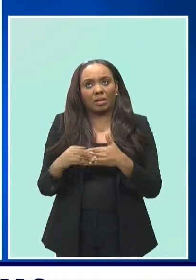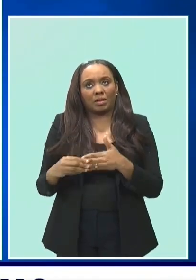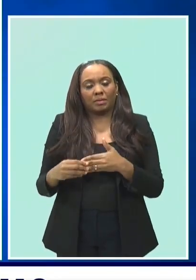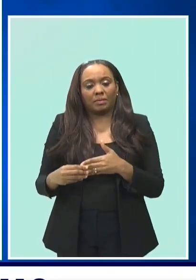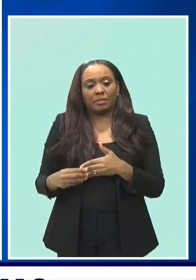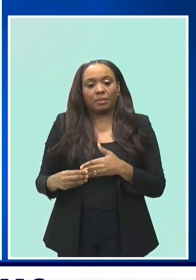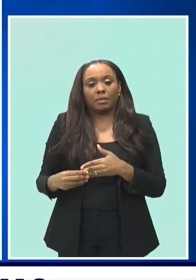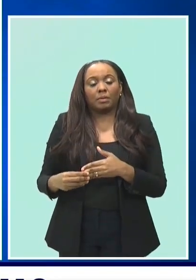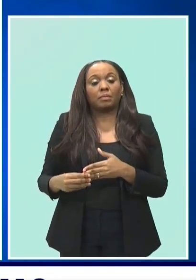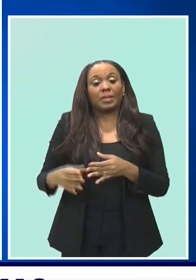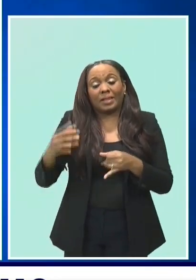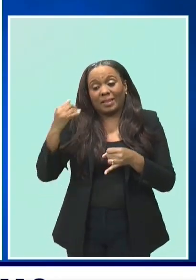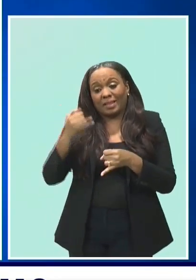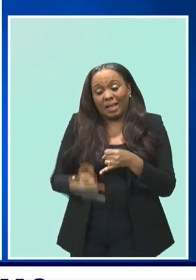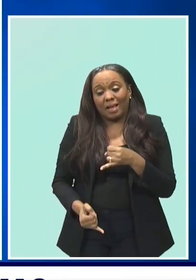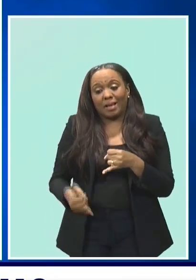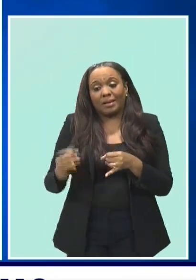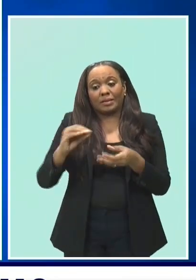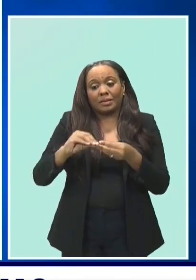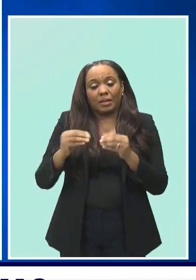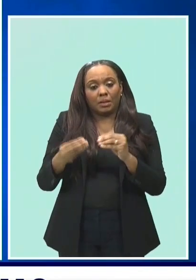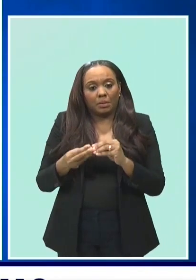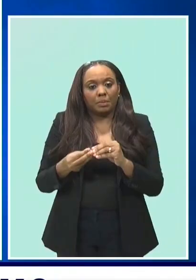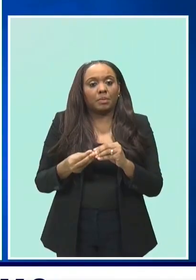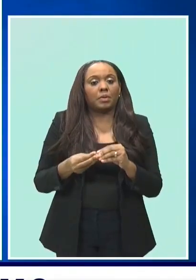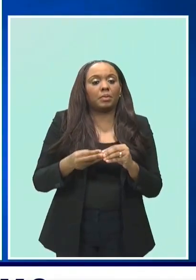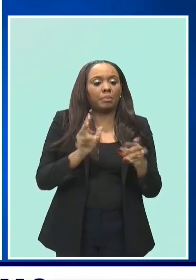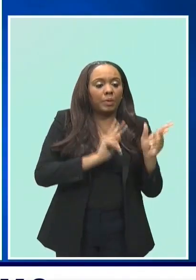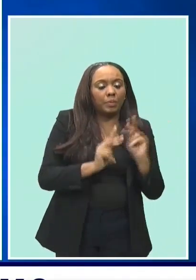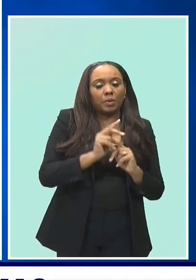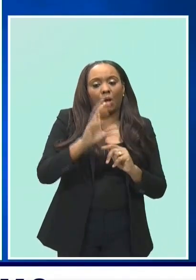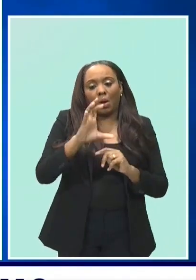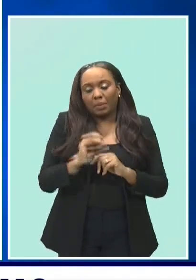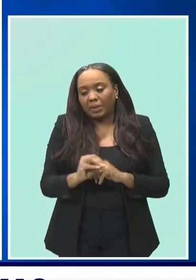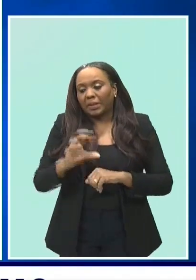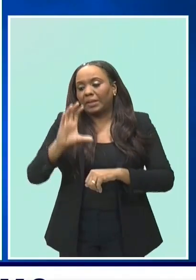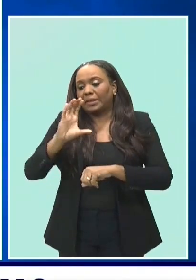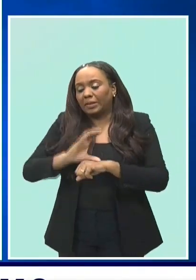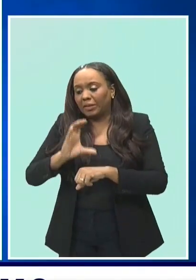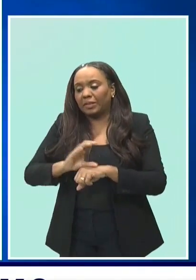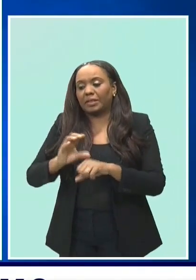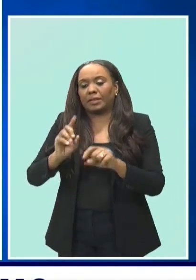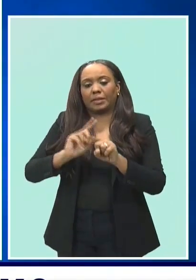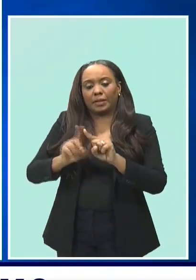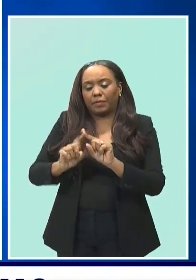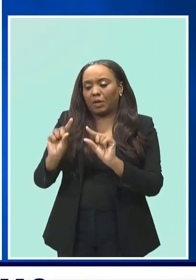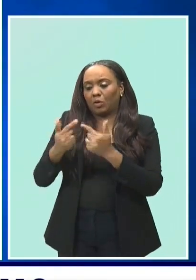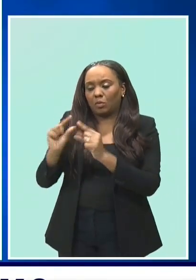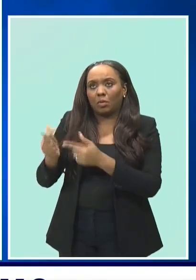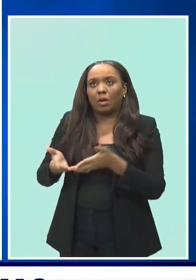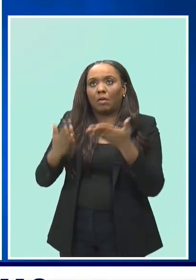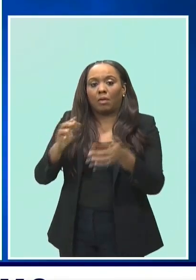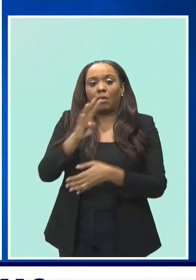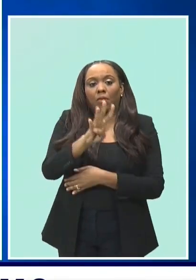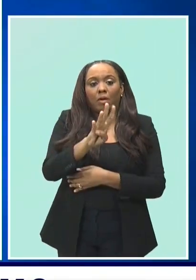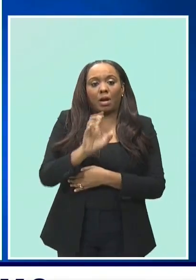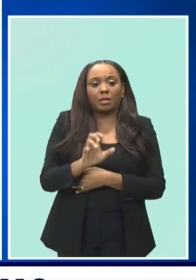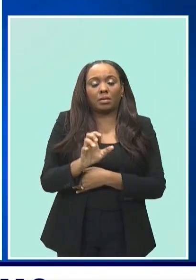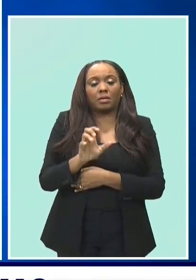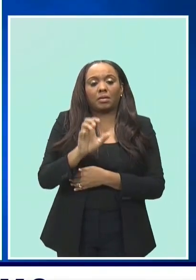individuals of all ages, businesses, large and small, churches and other organizations offered up